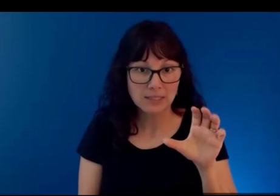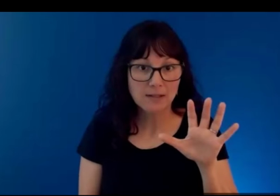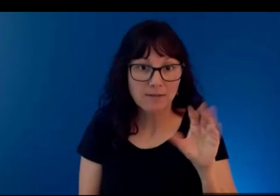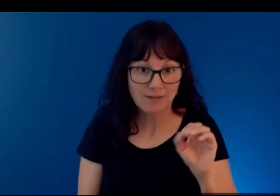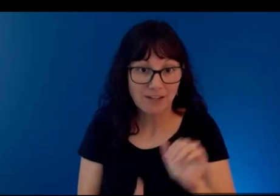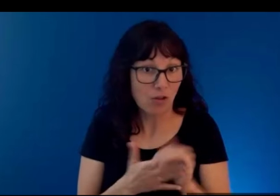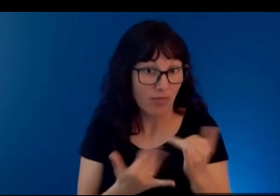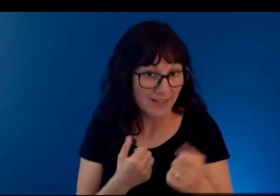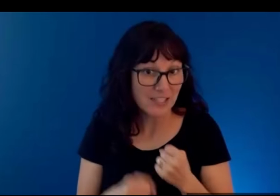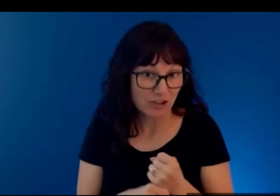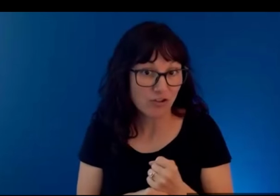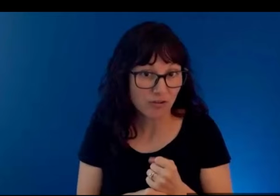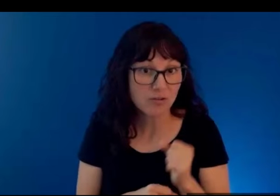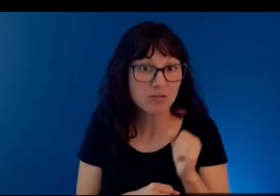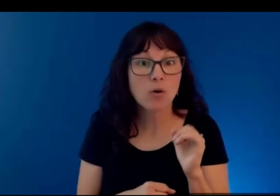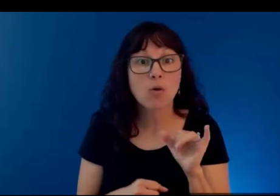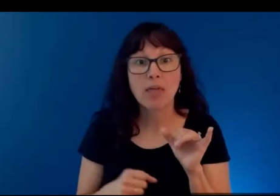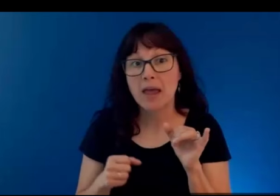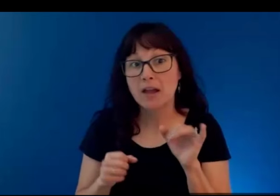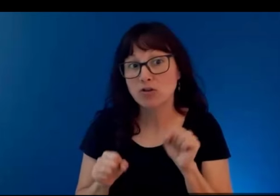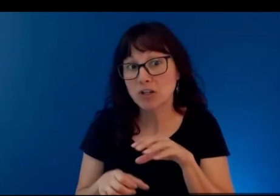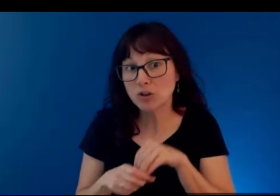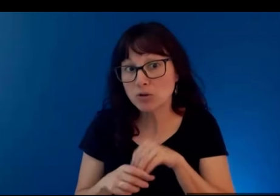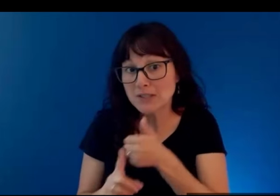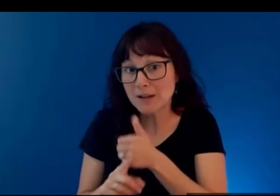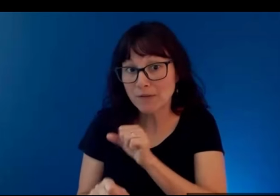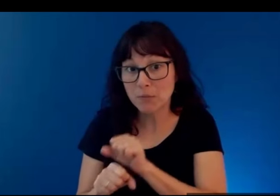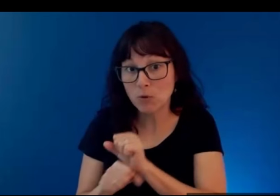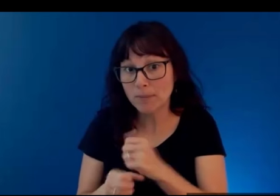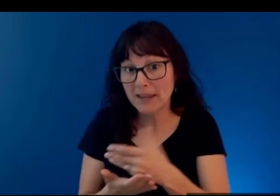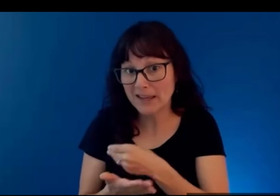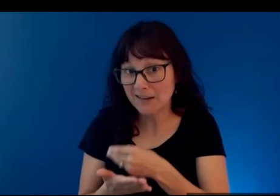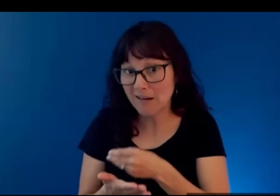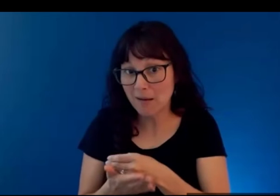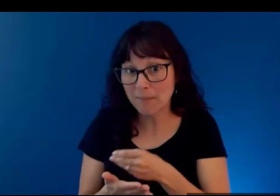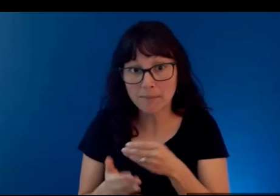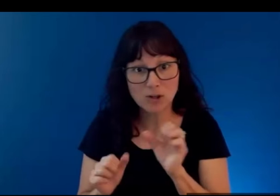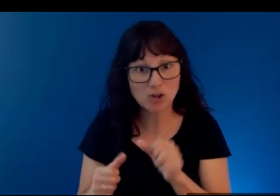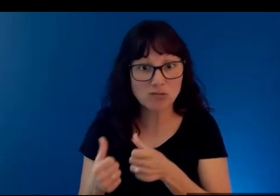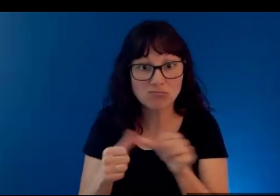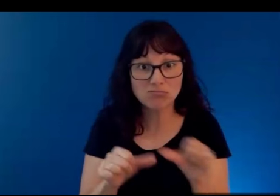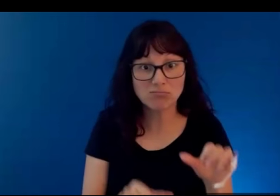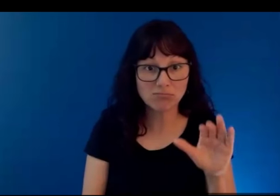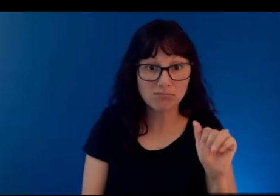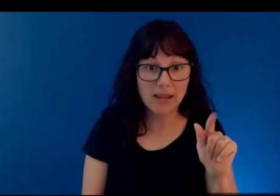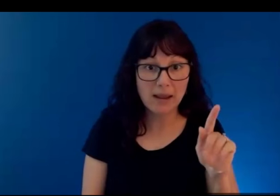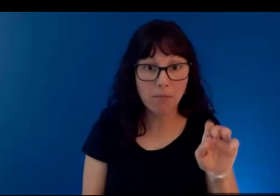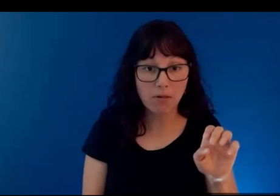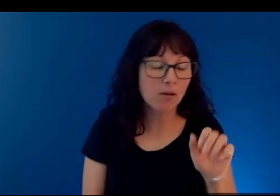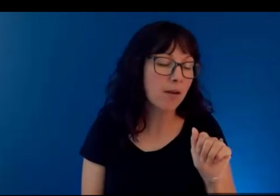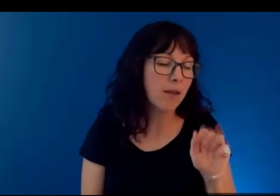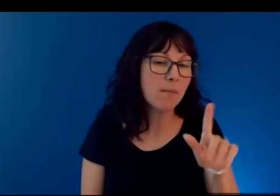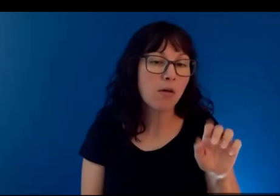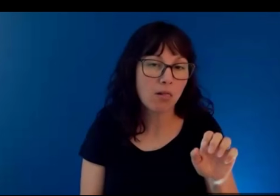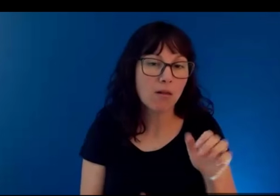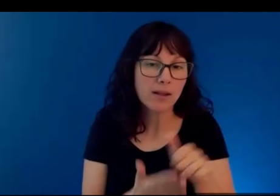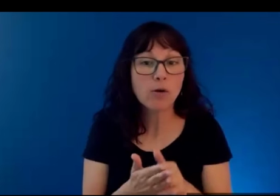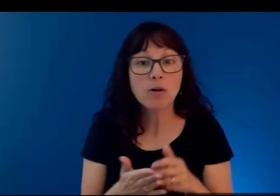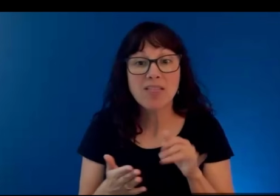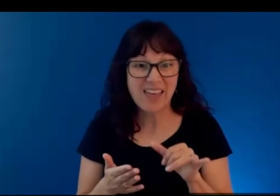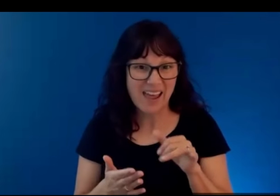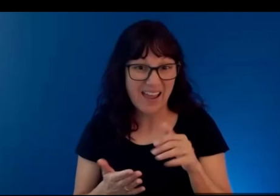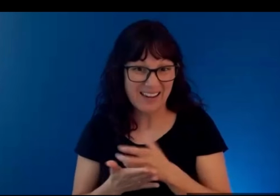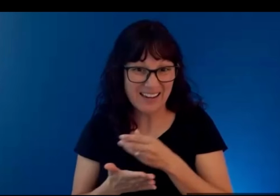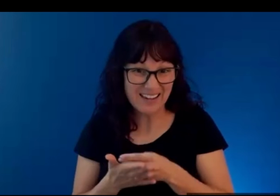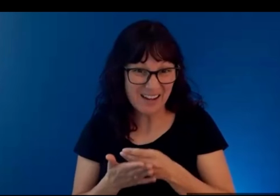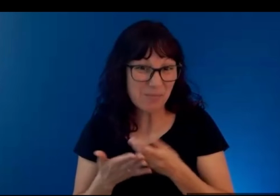$15,650 this year. So that could include self-employment income could be put into the ABLE account. Now, that income is still going to count